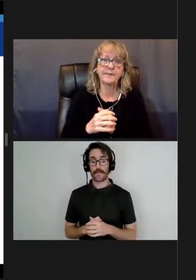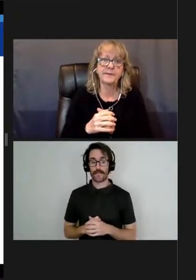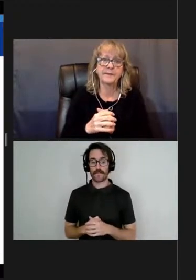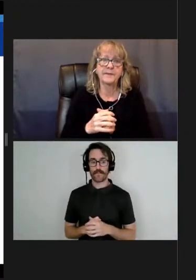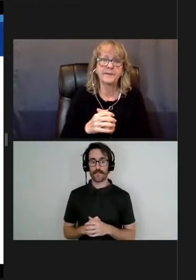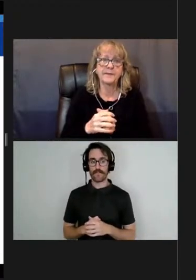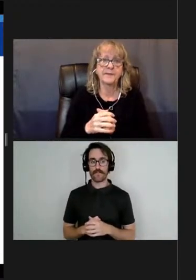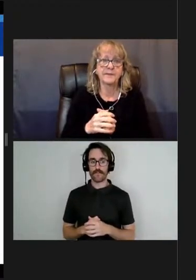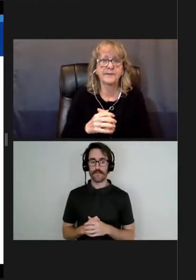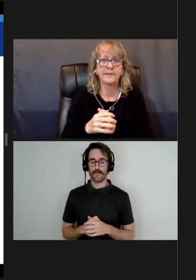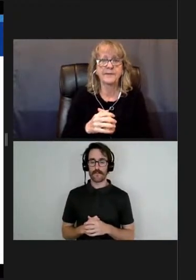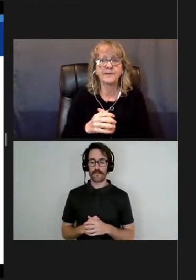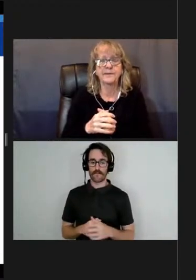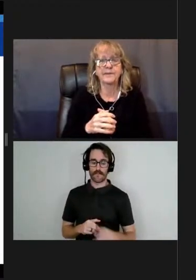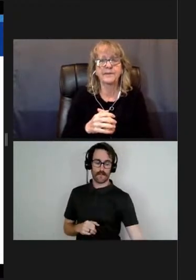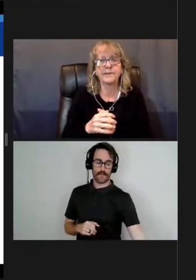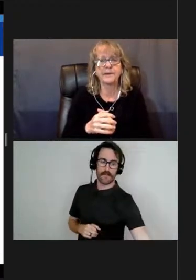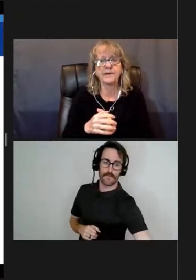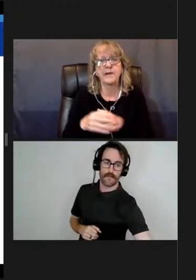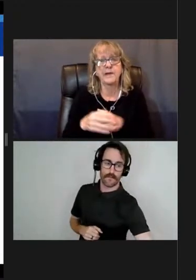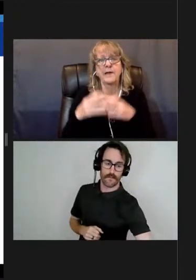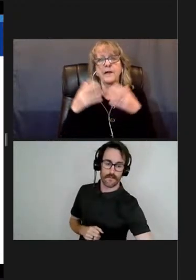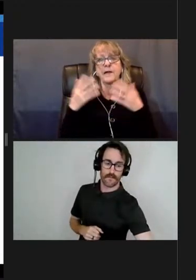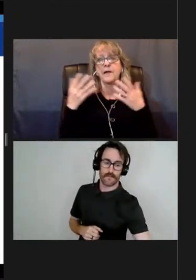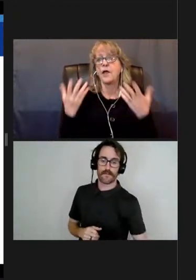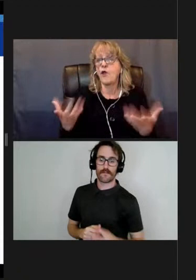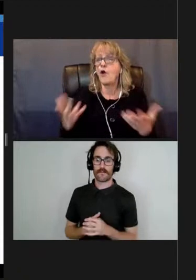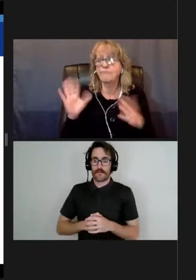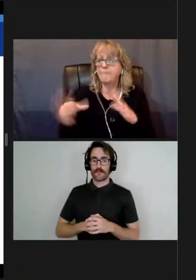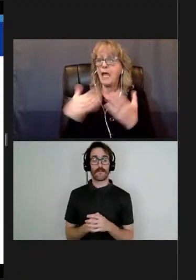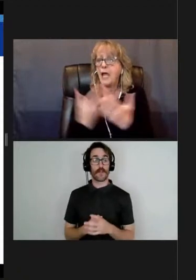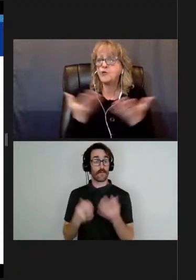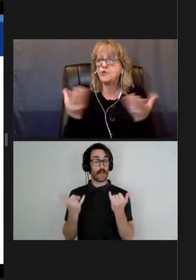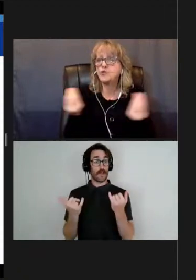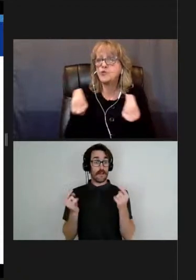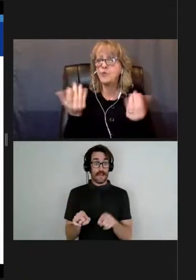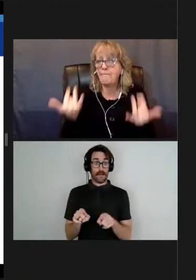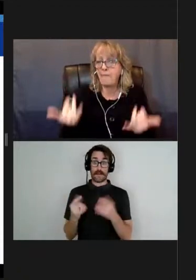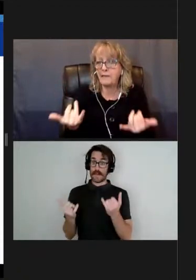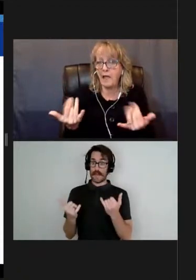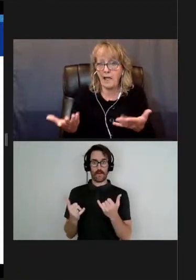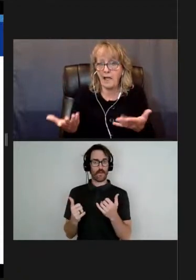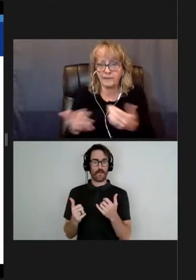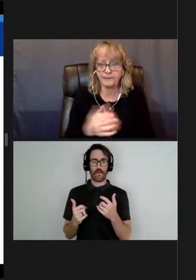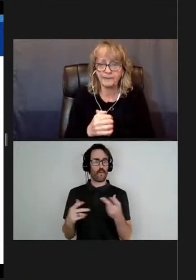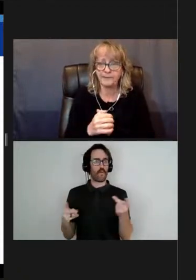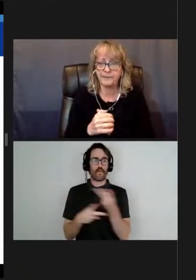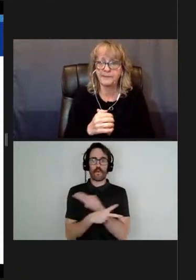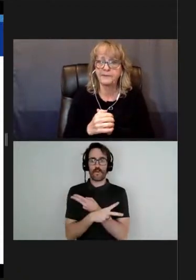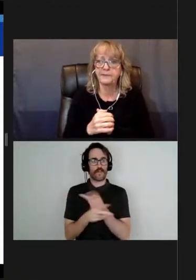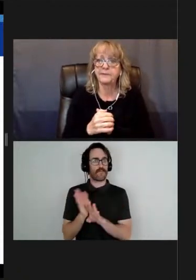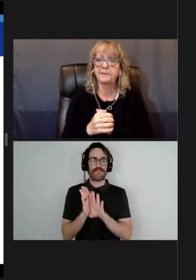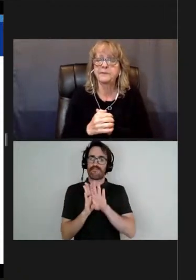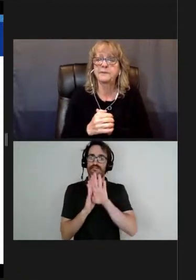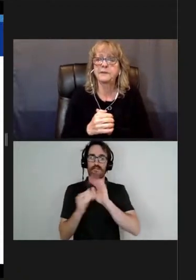So where we are at is this. So we are in the midst of our biggest resurgence to date.